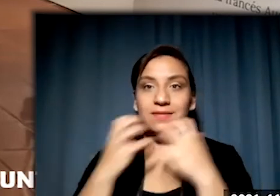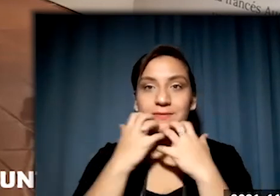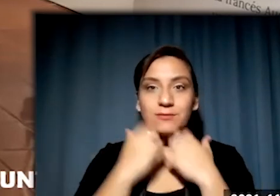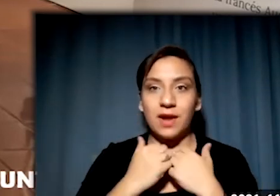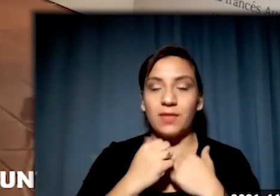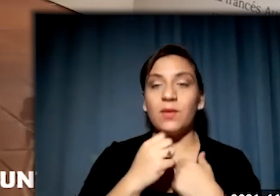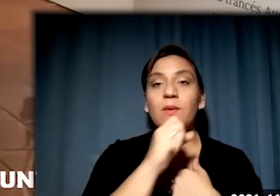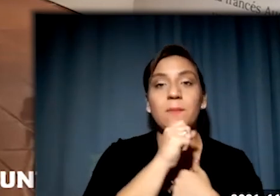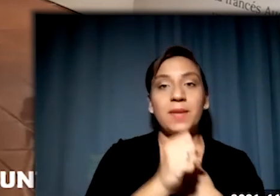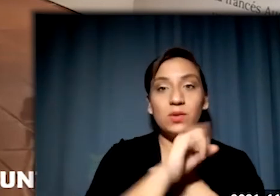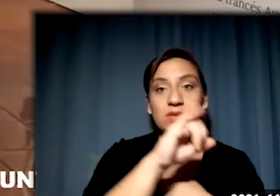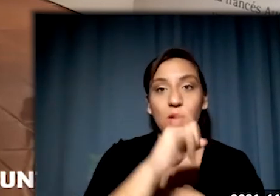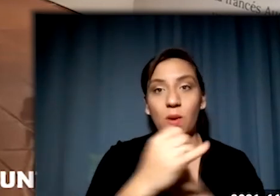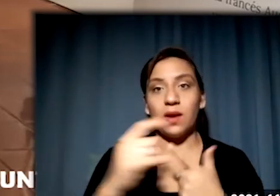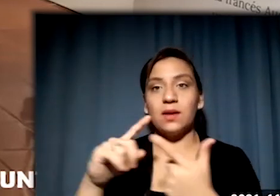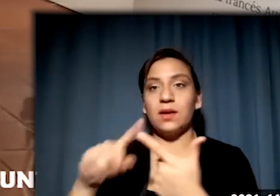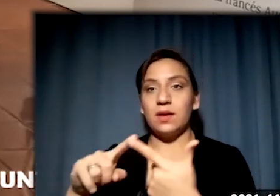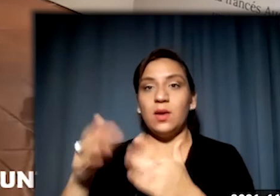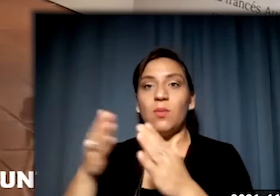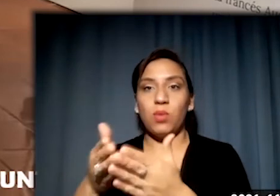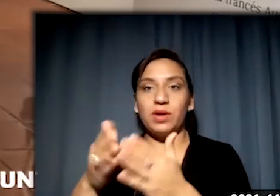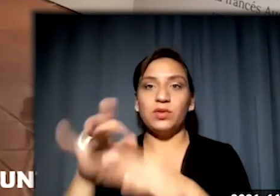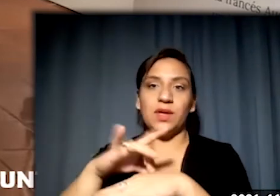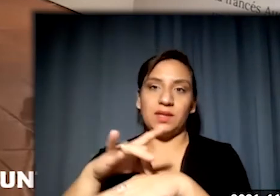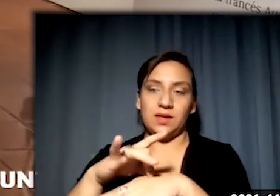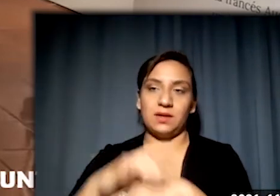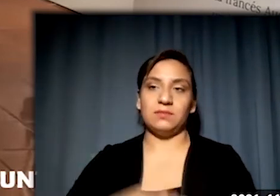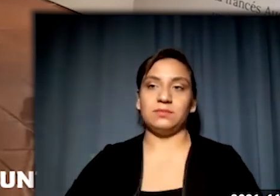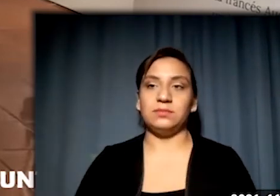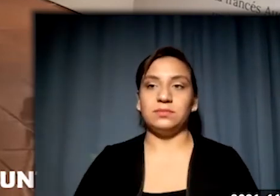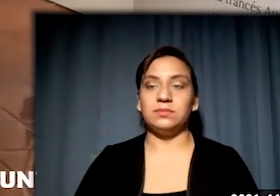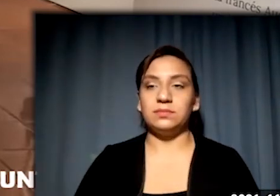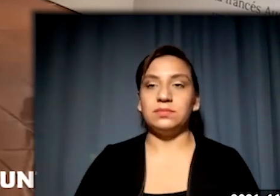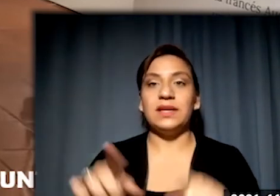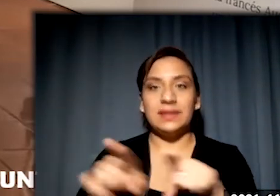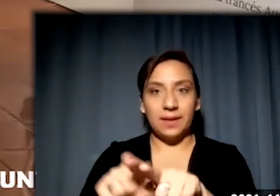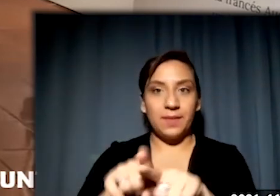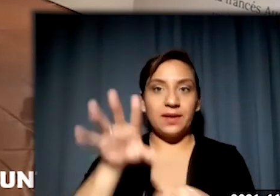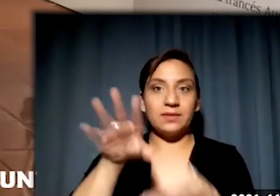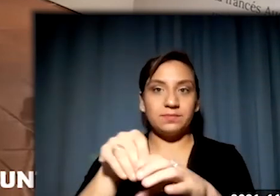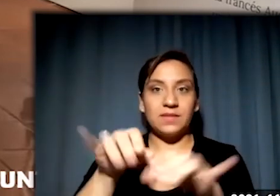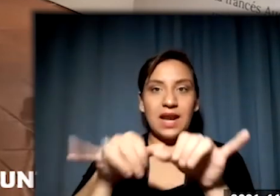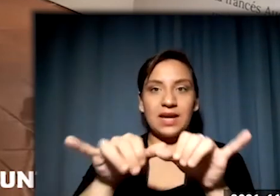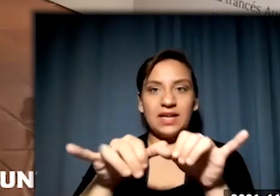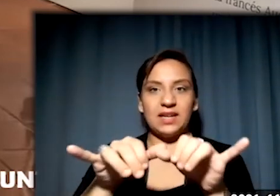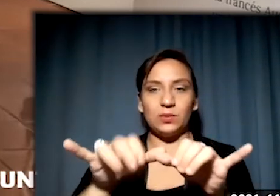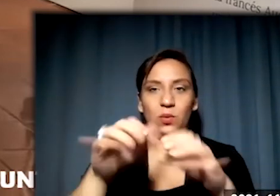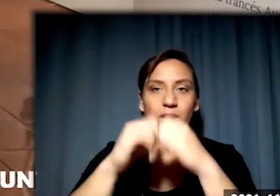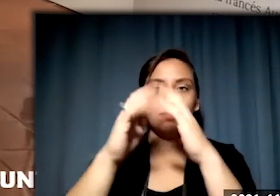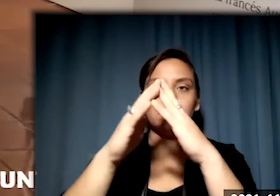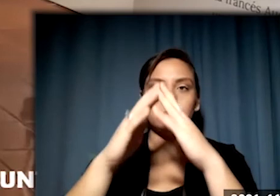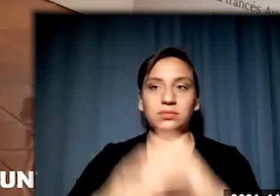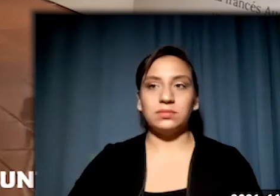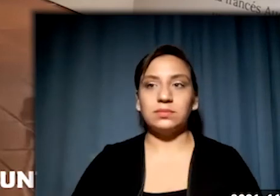the interior spaces of architecture, its characters, and the events that mark